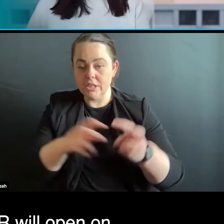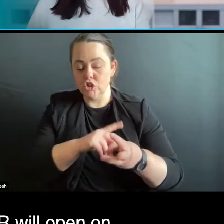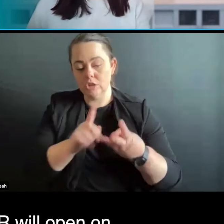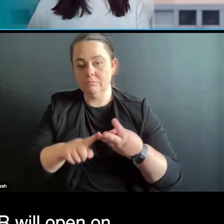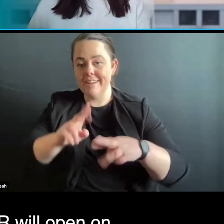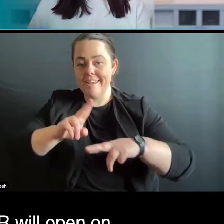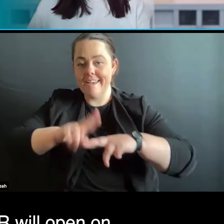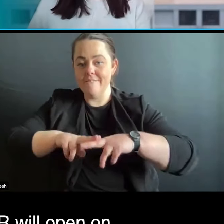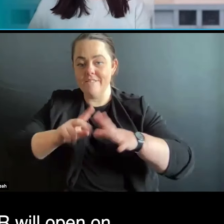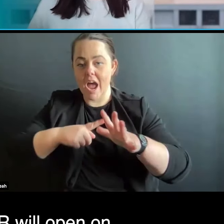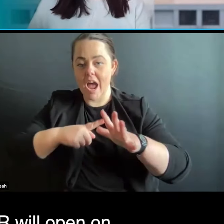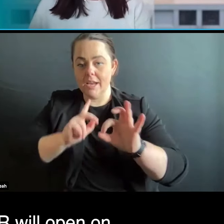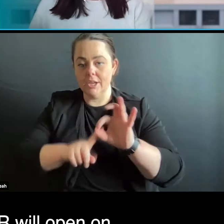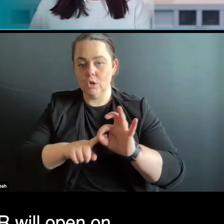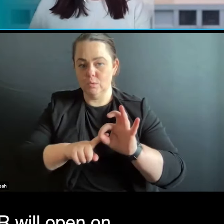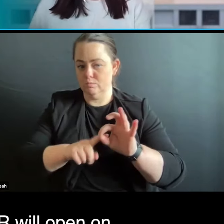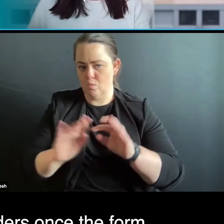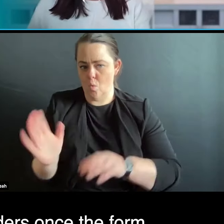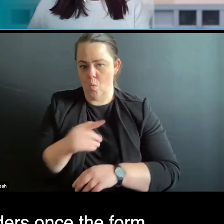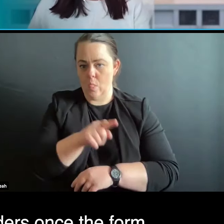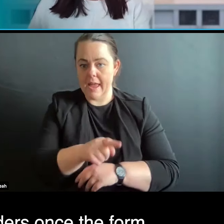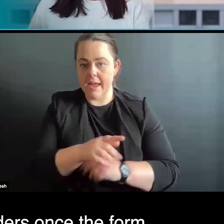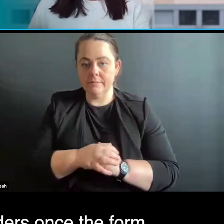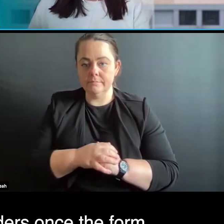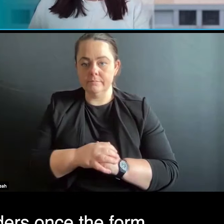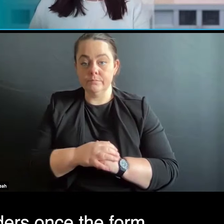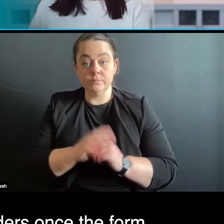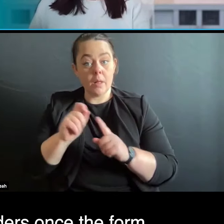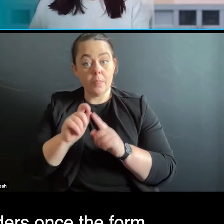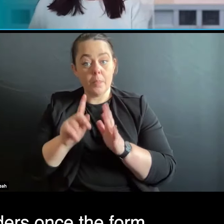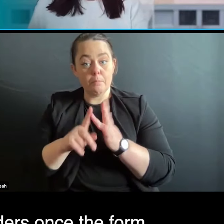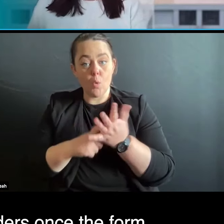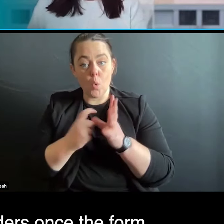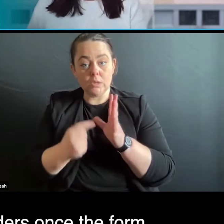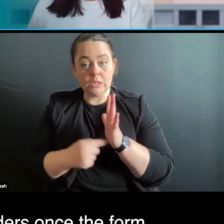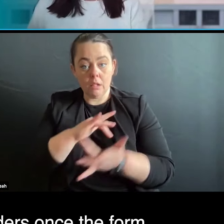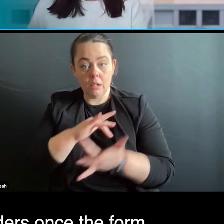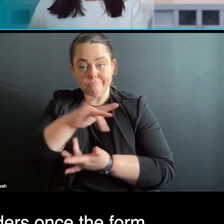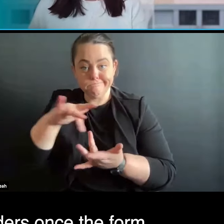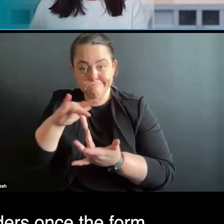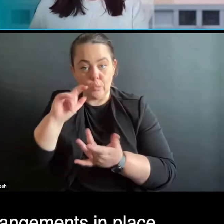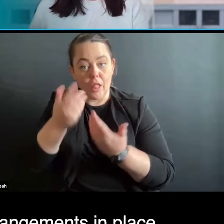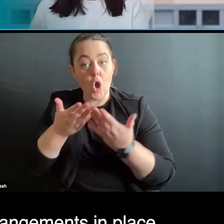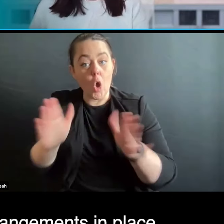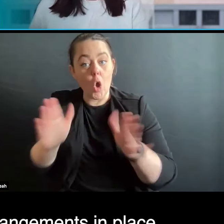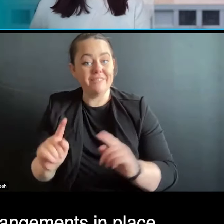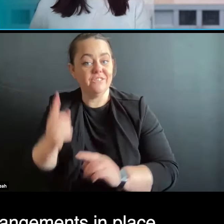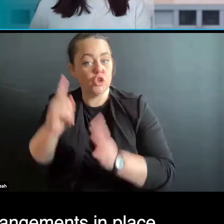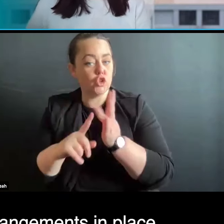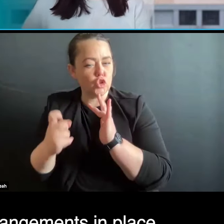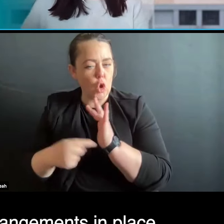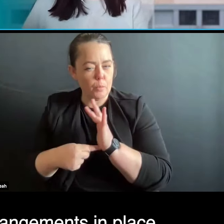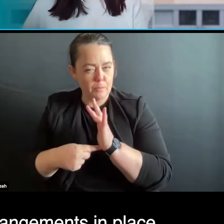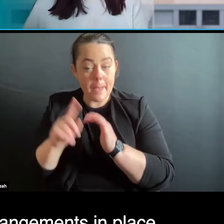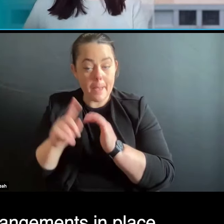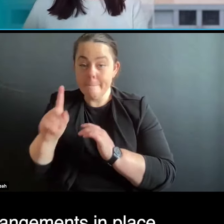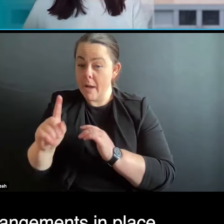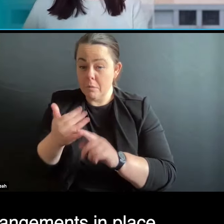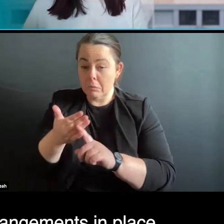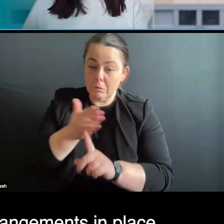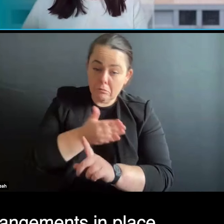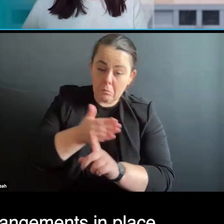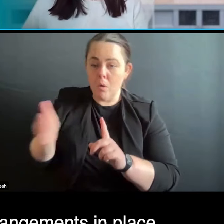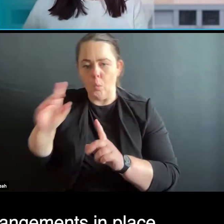We expect the portal for the QFR will open on 1 October, but we will email all providers once the form is open, and we will have help